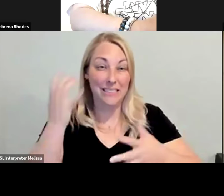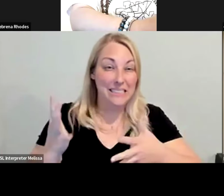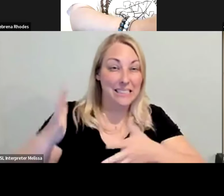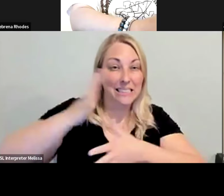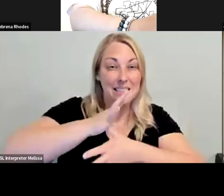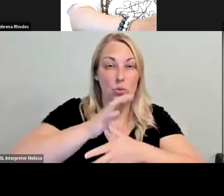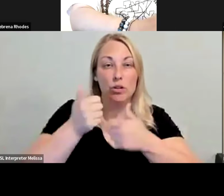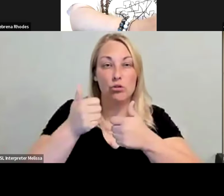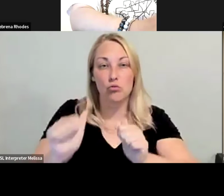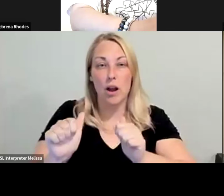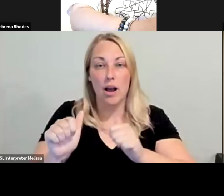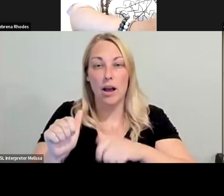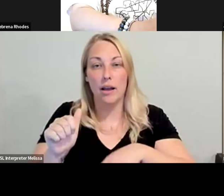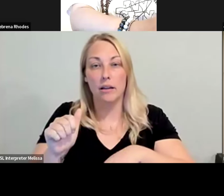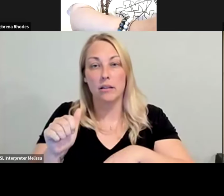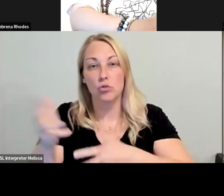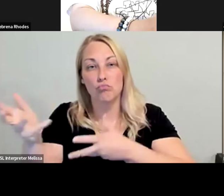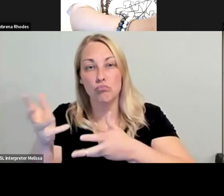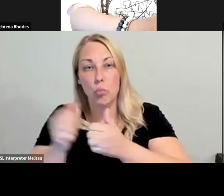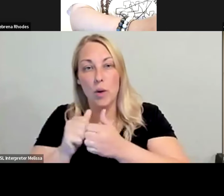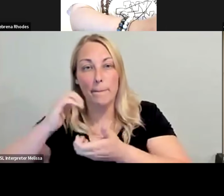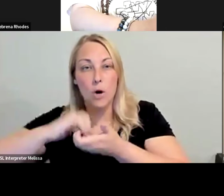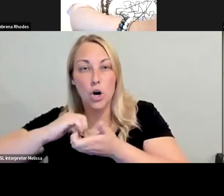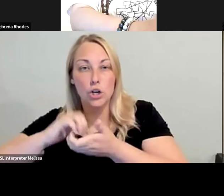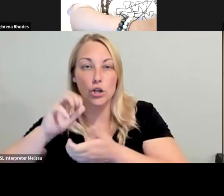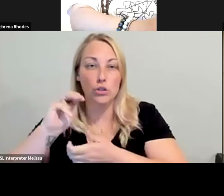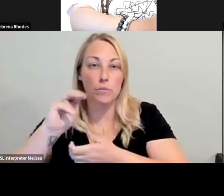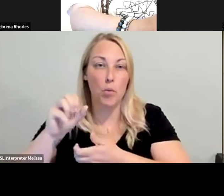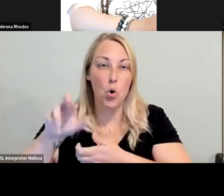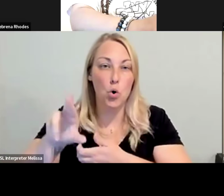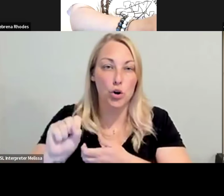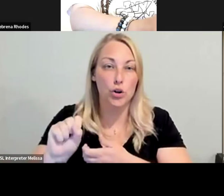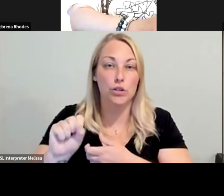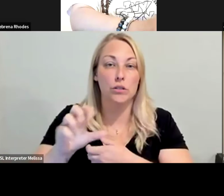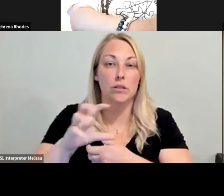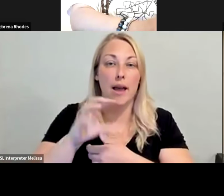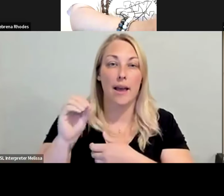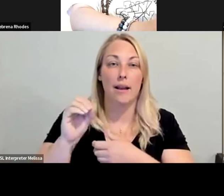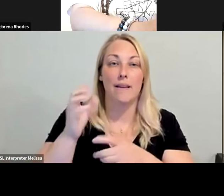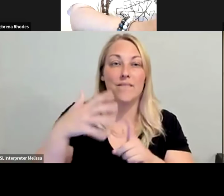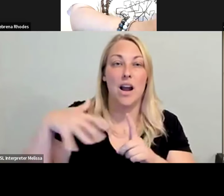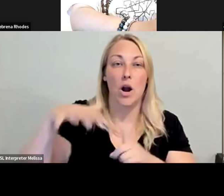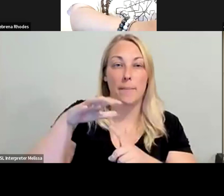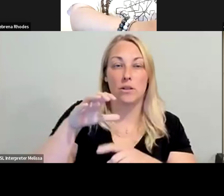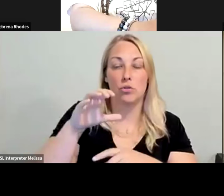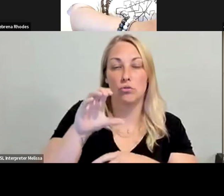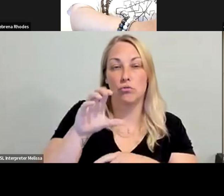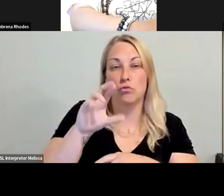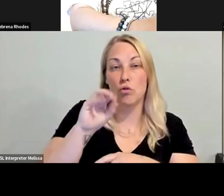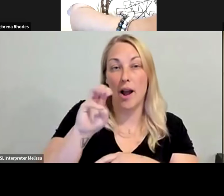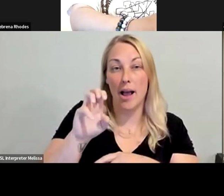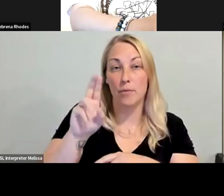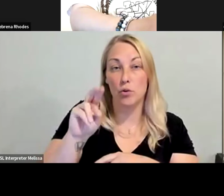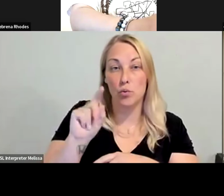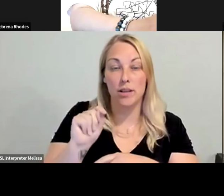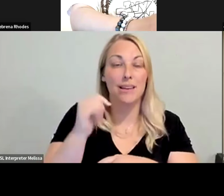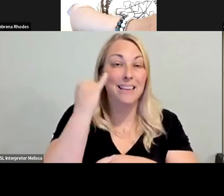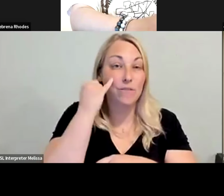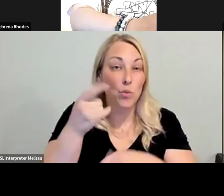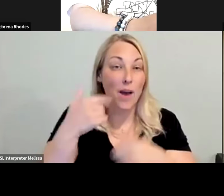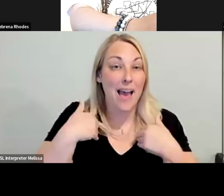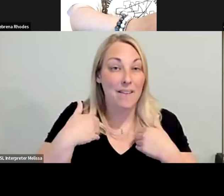We try and work with the MOKers. We try and get our environmental crimes unit on top of it. If you have an address that you want us to take a look at it, I